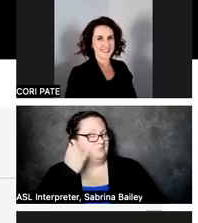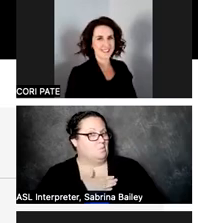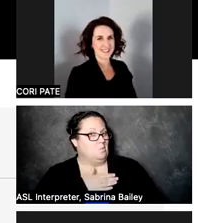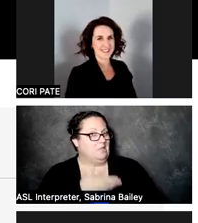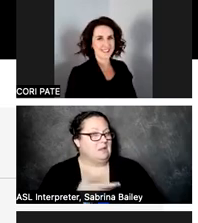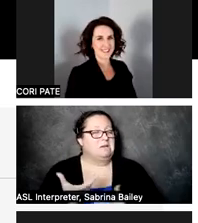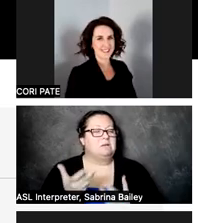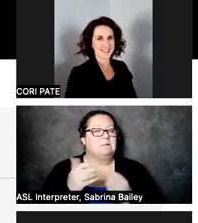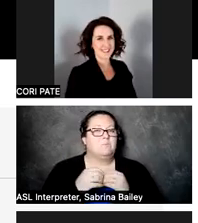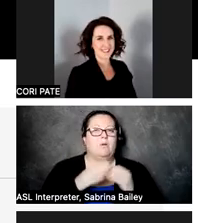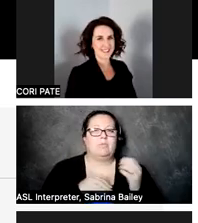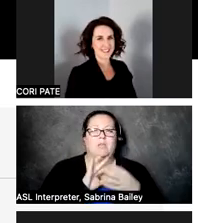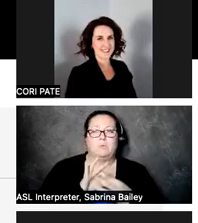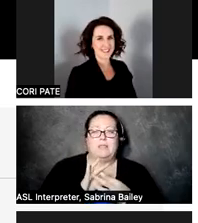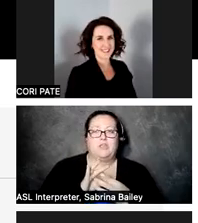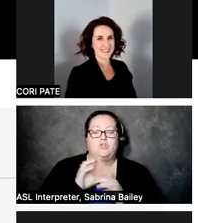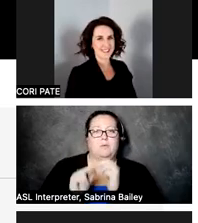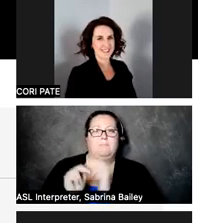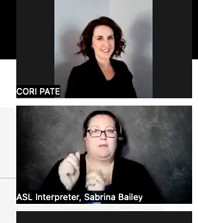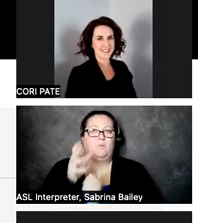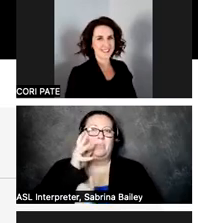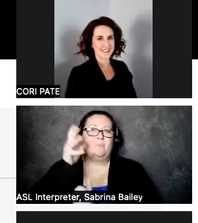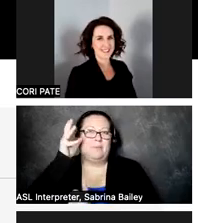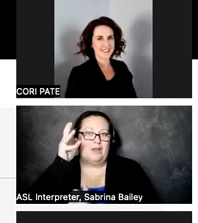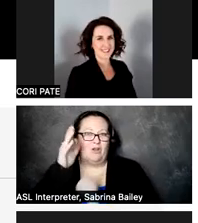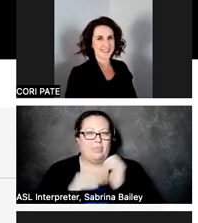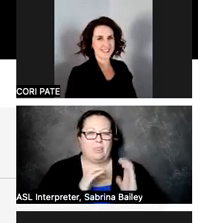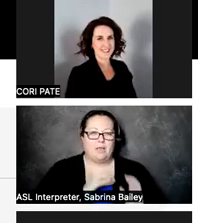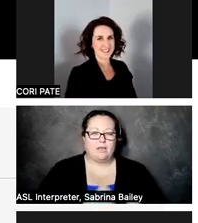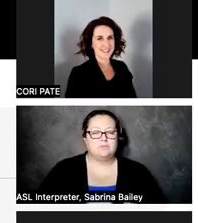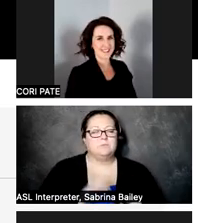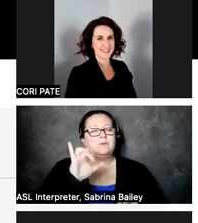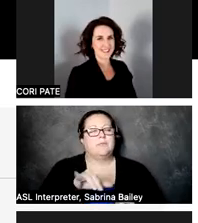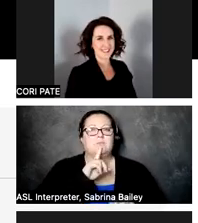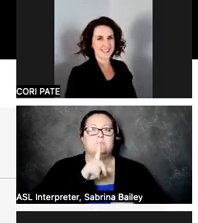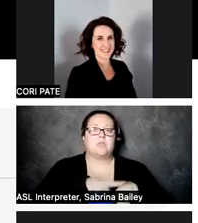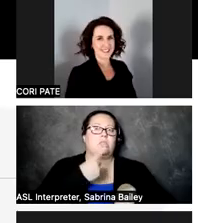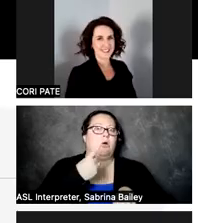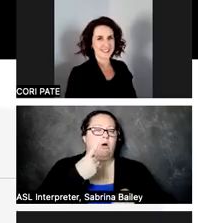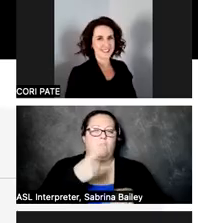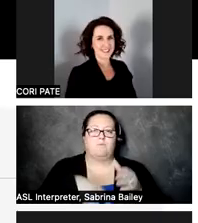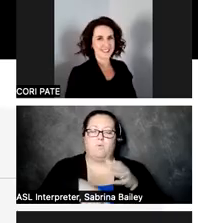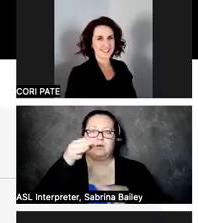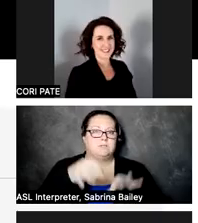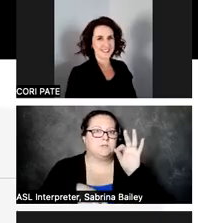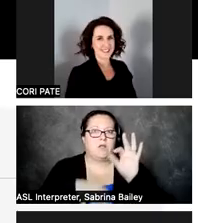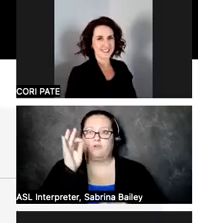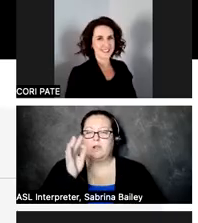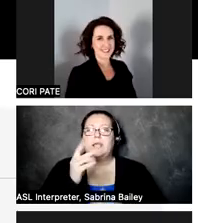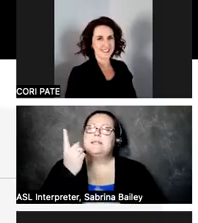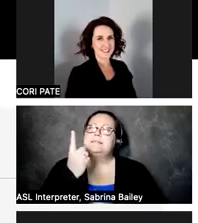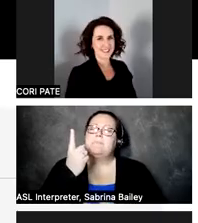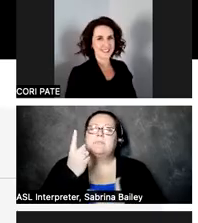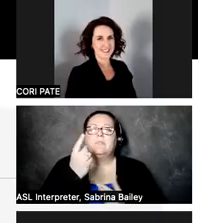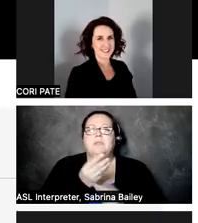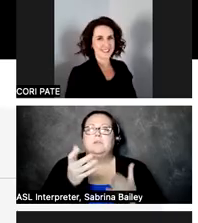more than the relationship being built with the parent than the customer, because that takes even longer of a discovery process. Something just to kind of